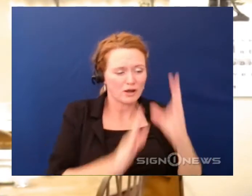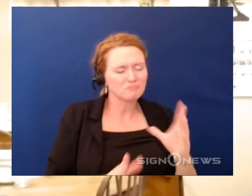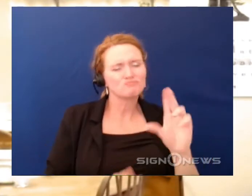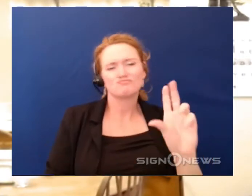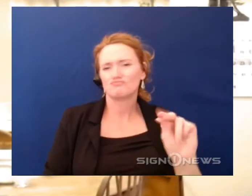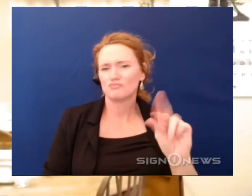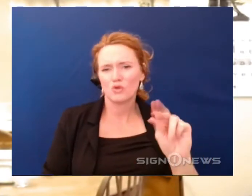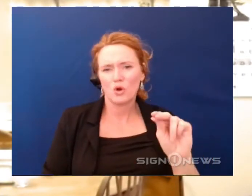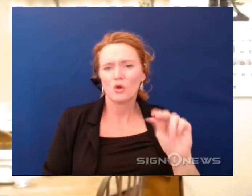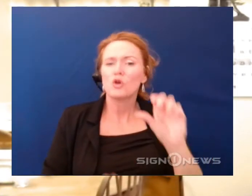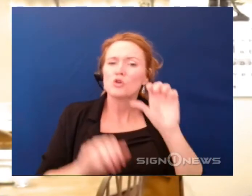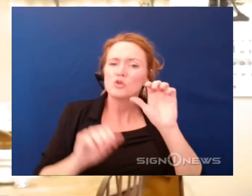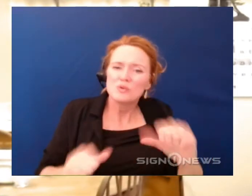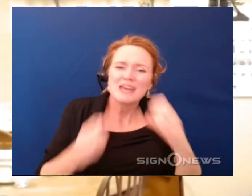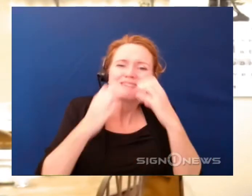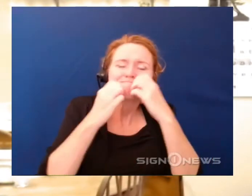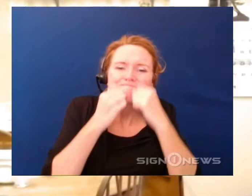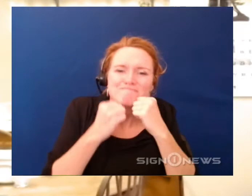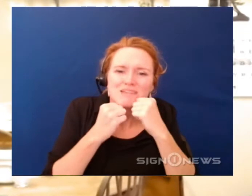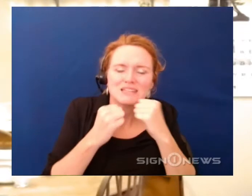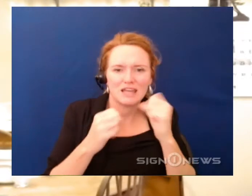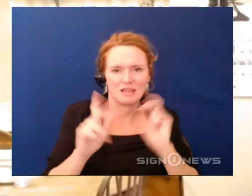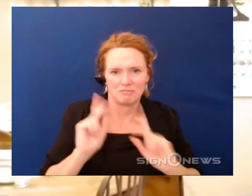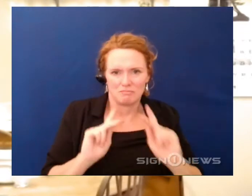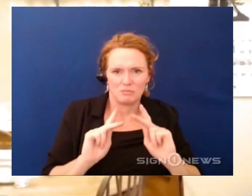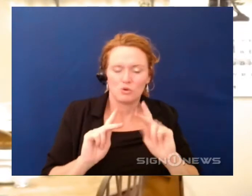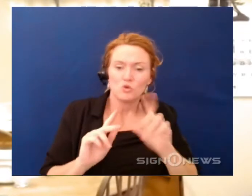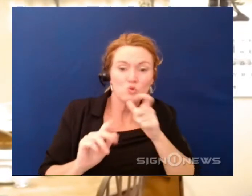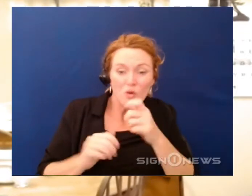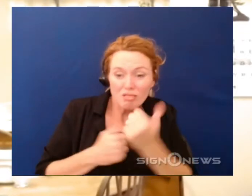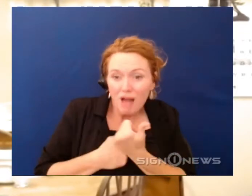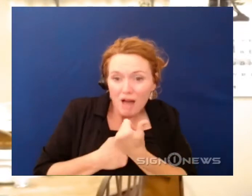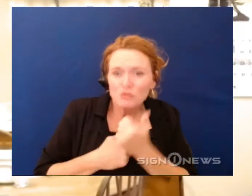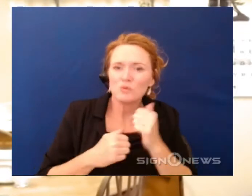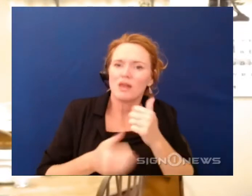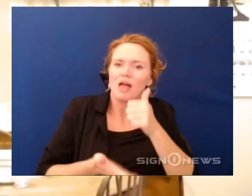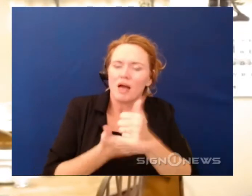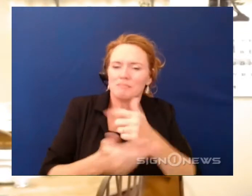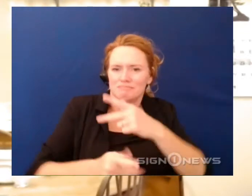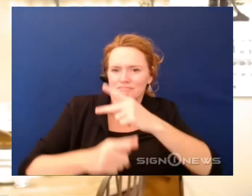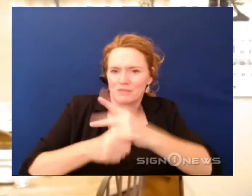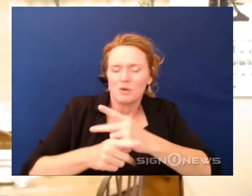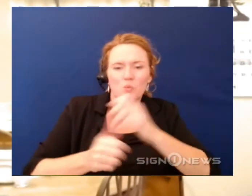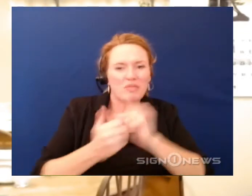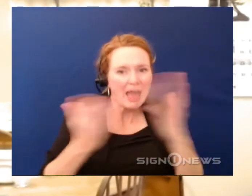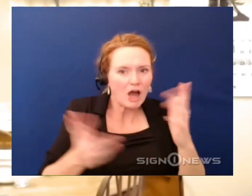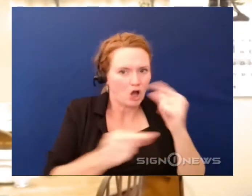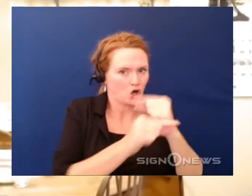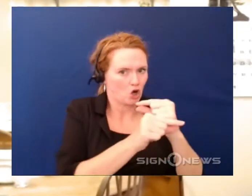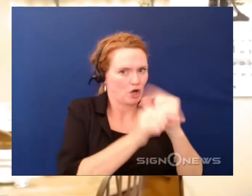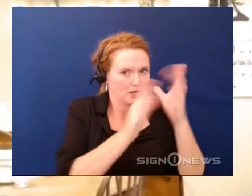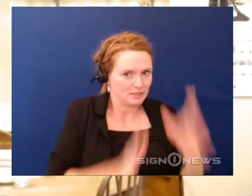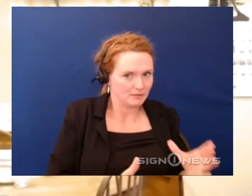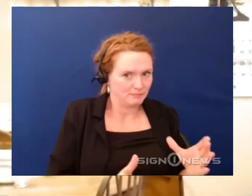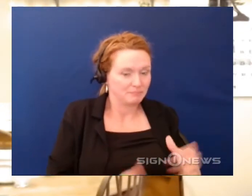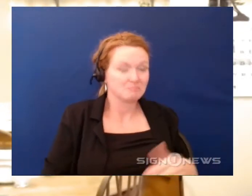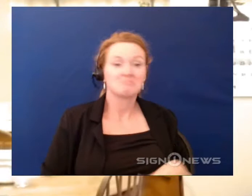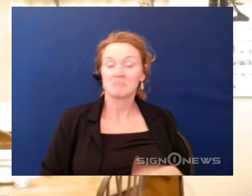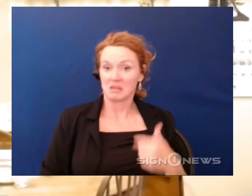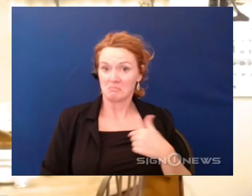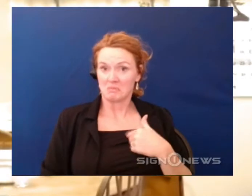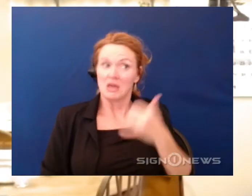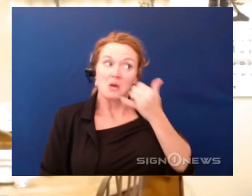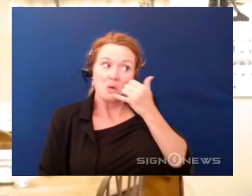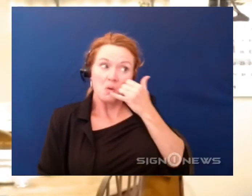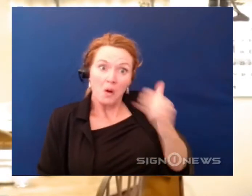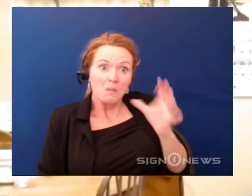the safety of your loved ones. I only call my mom and dad to ask them what I